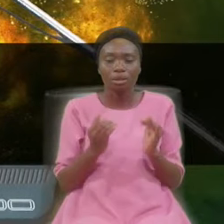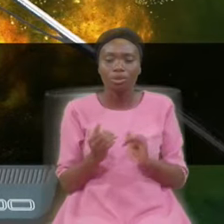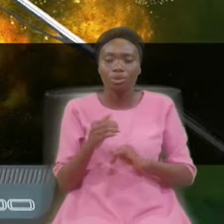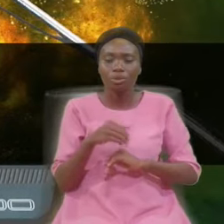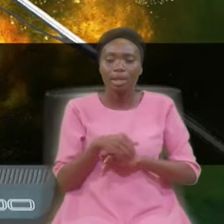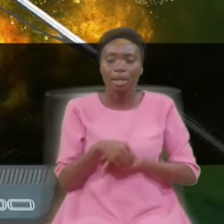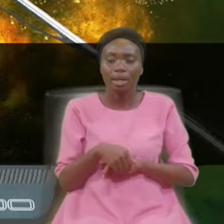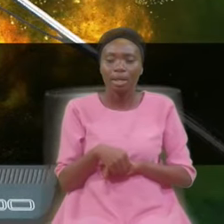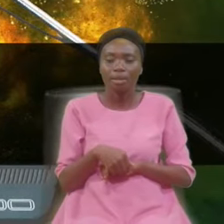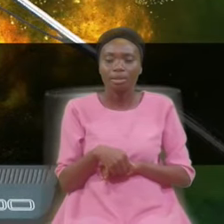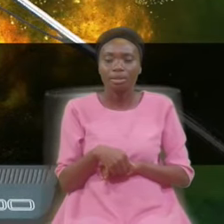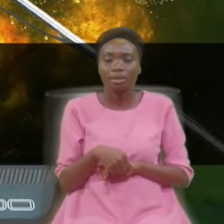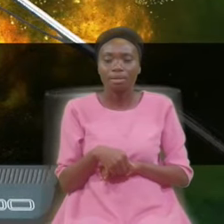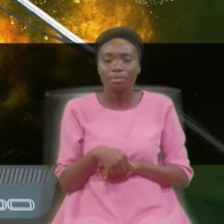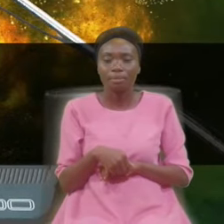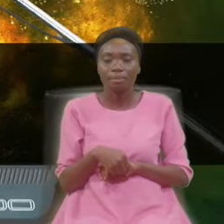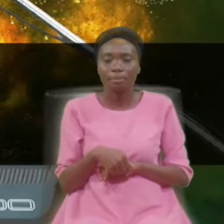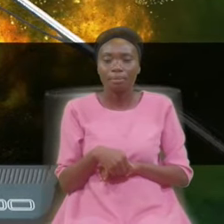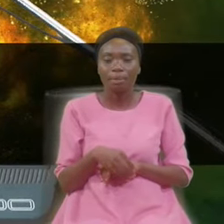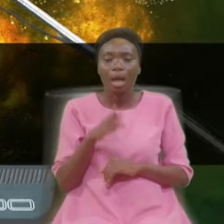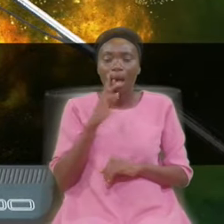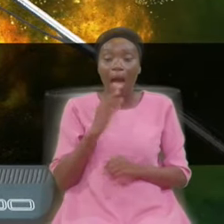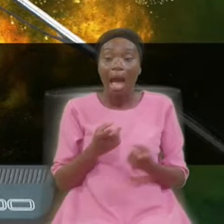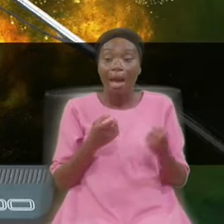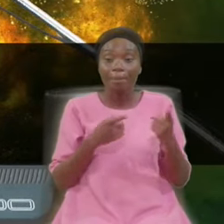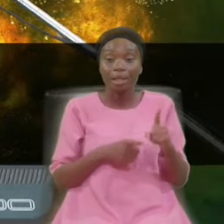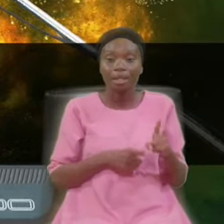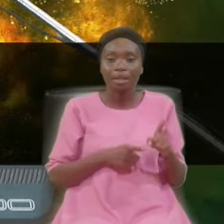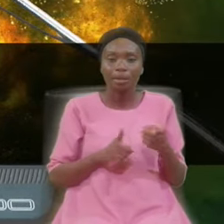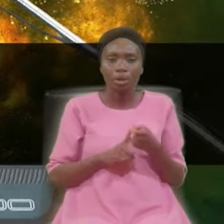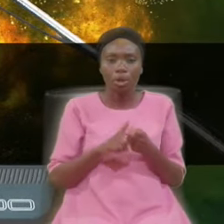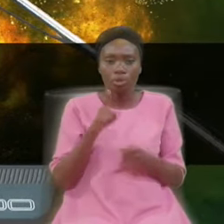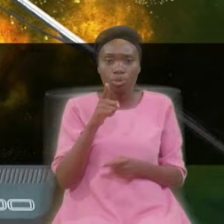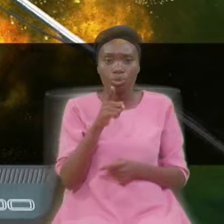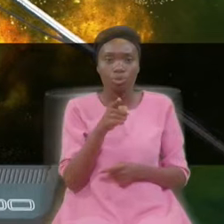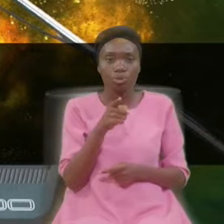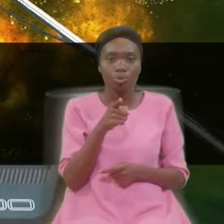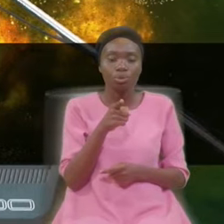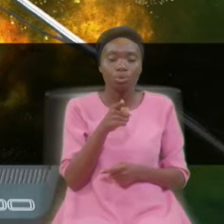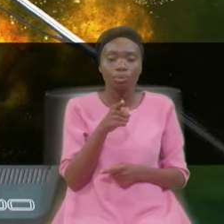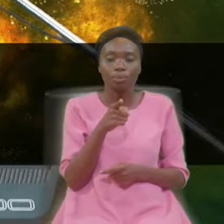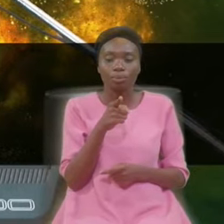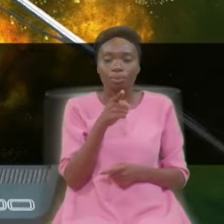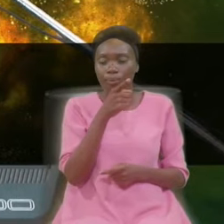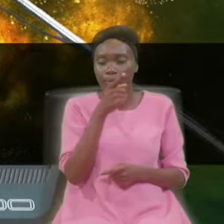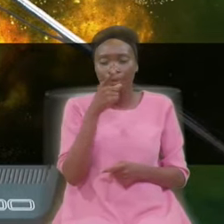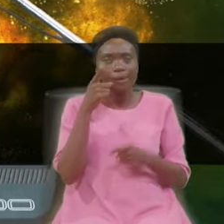happening tonight. Are happening tonight.